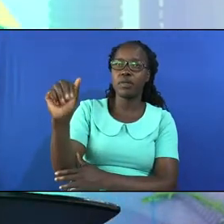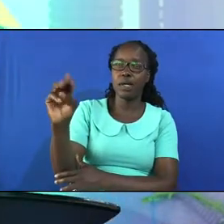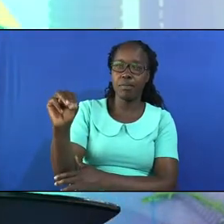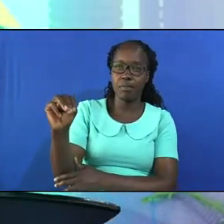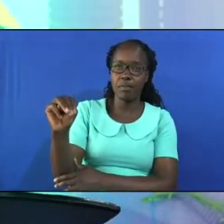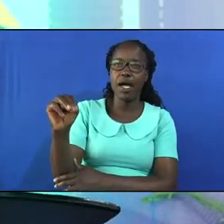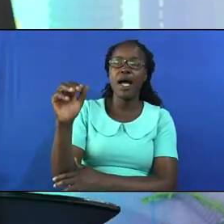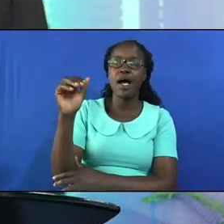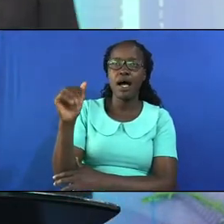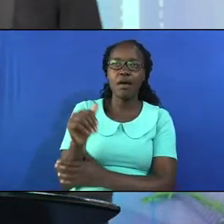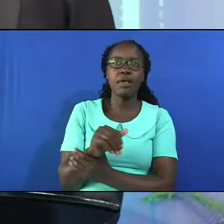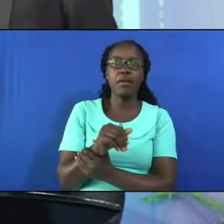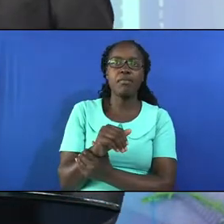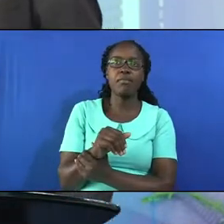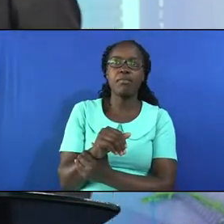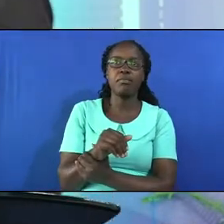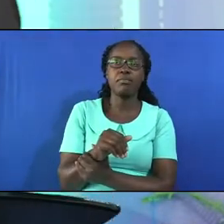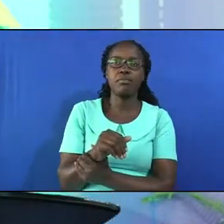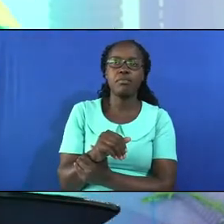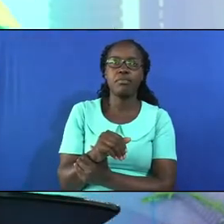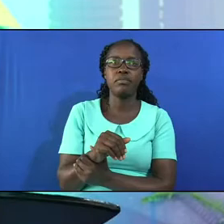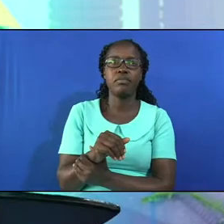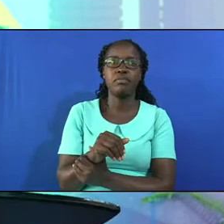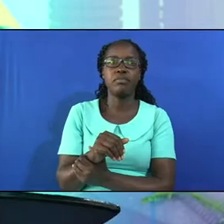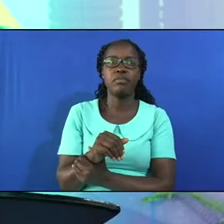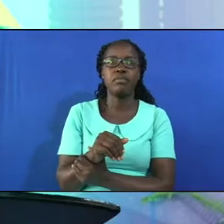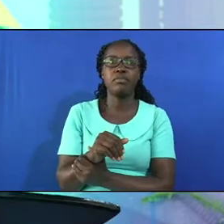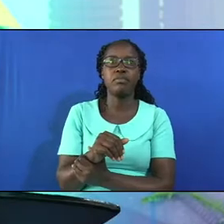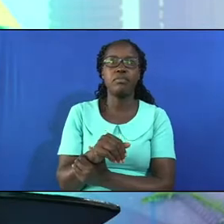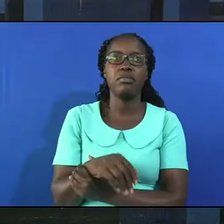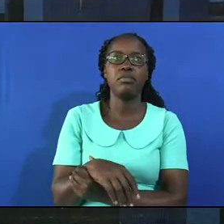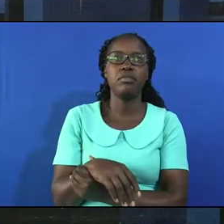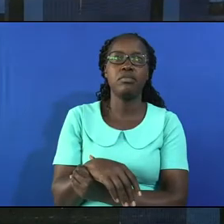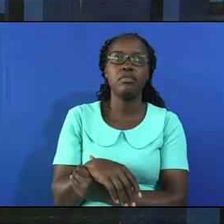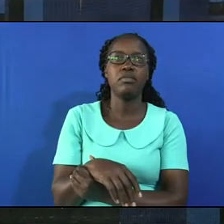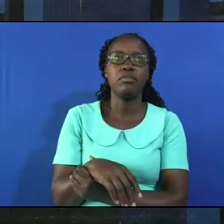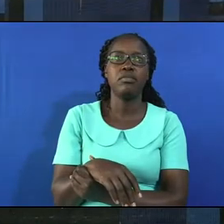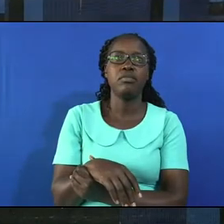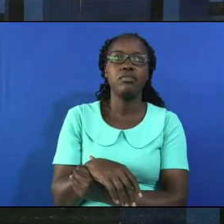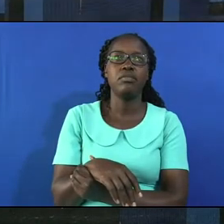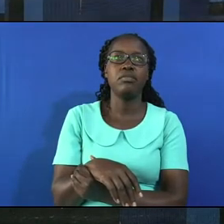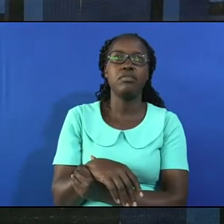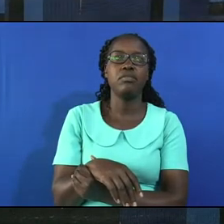The Lord said to who? Oh, you're still looking for Genesis.